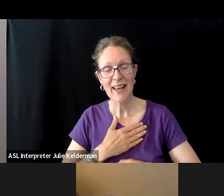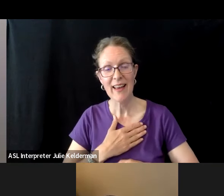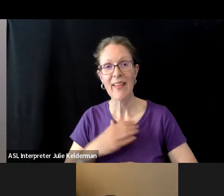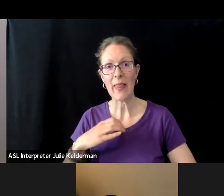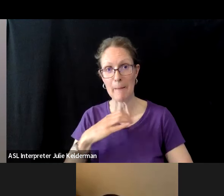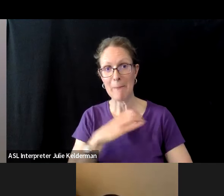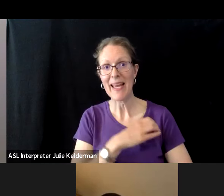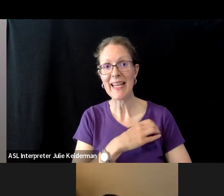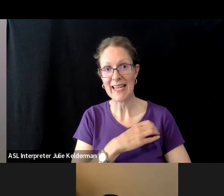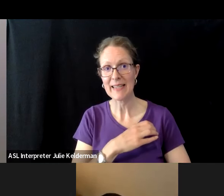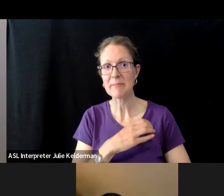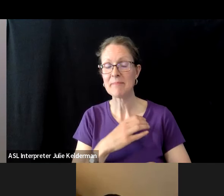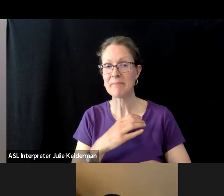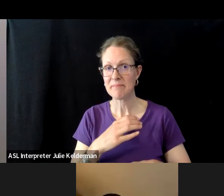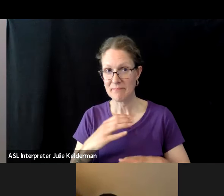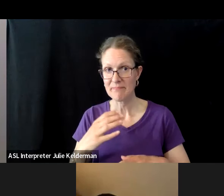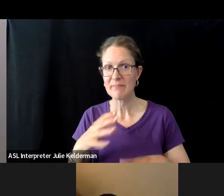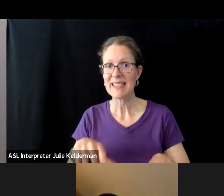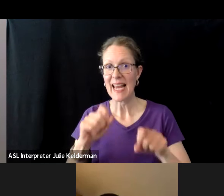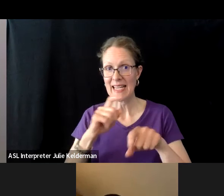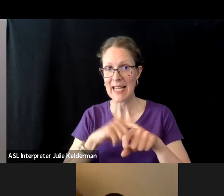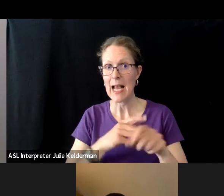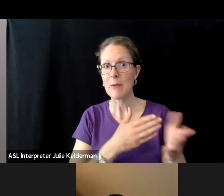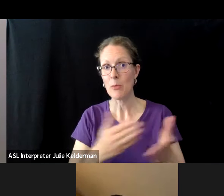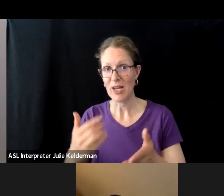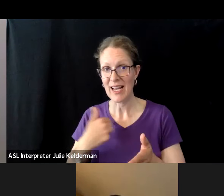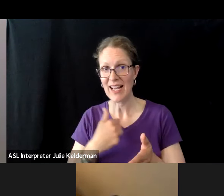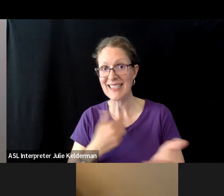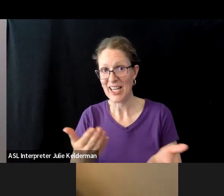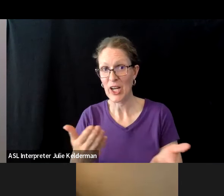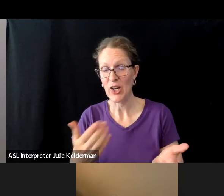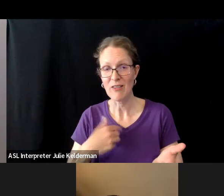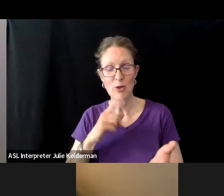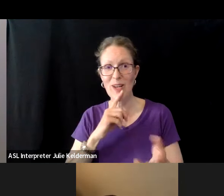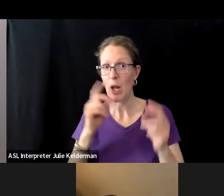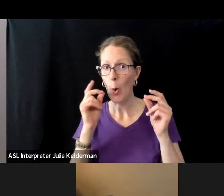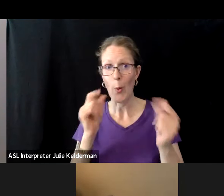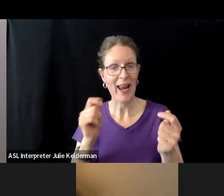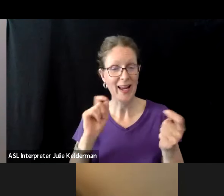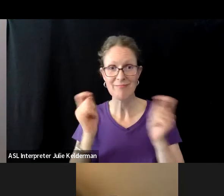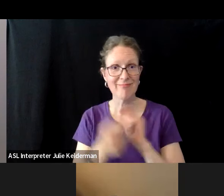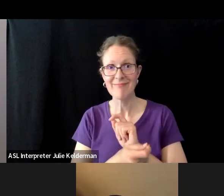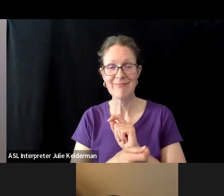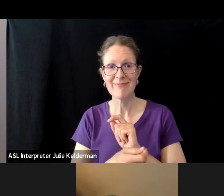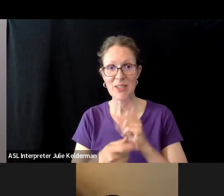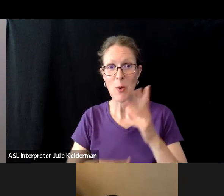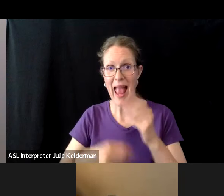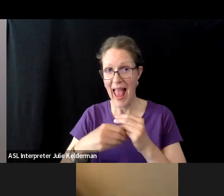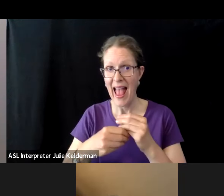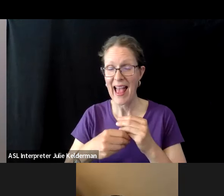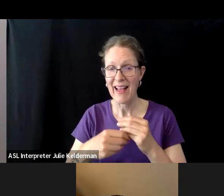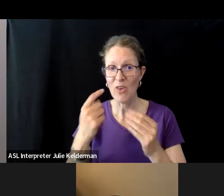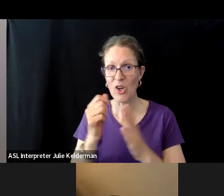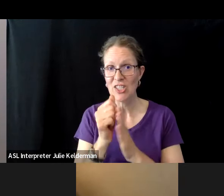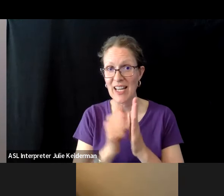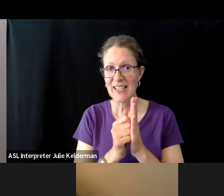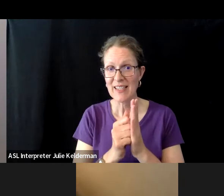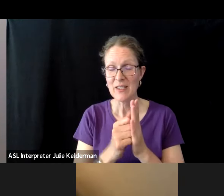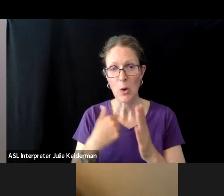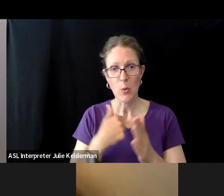the time to bring us in this month. And I know that was a really quick turnaround for you all to be able to add us onto the agenda. And we really